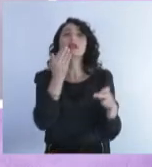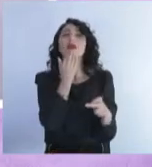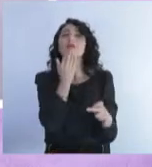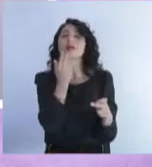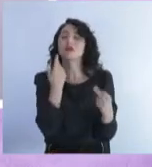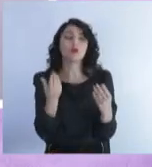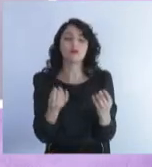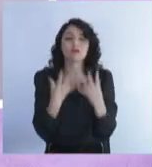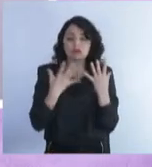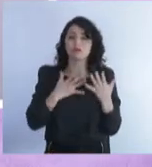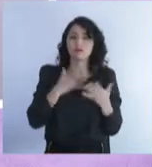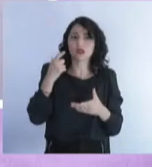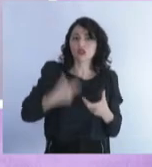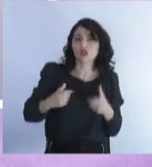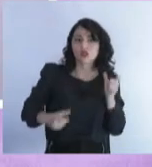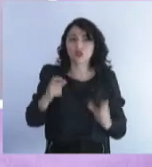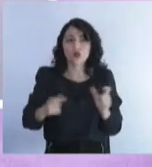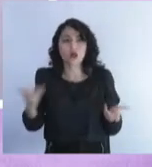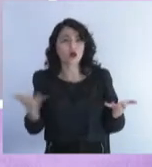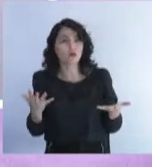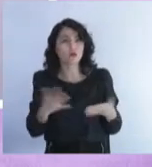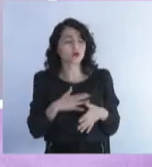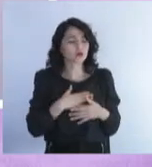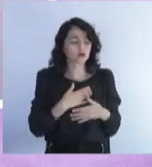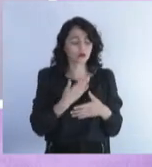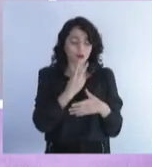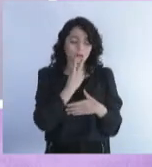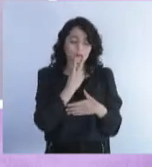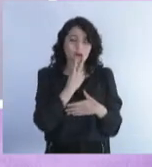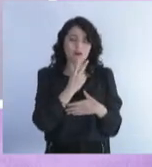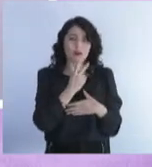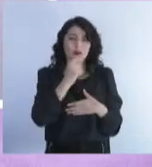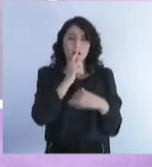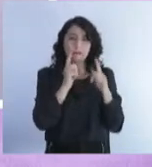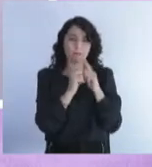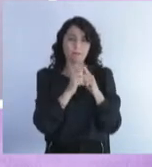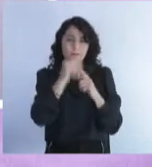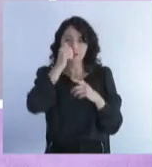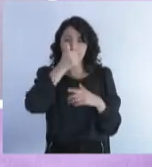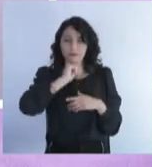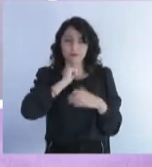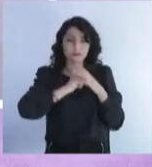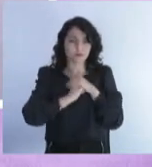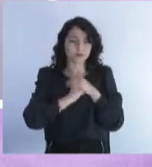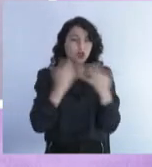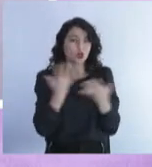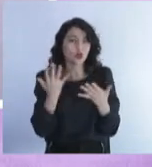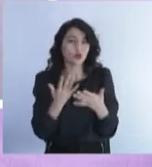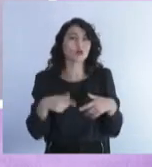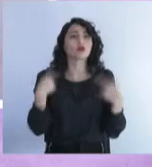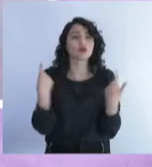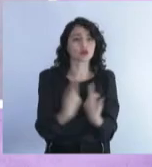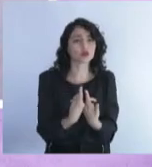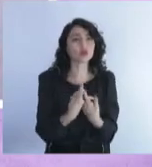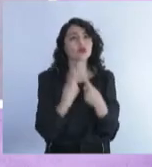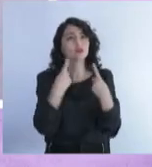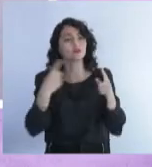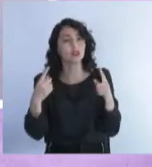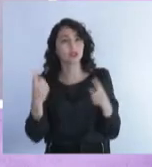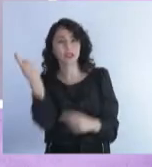reaction. And how we react is private. That's up to us. This is where we have a choice